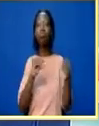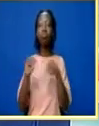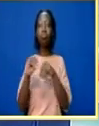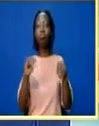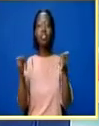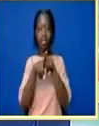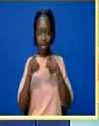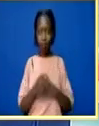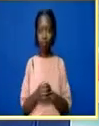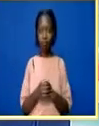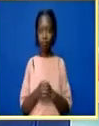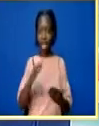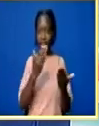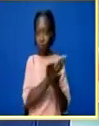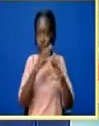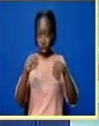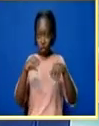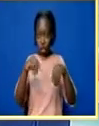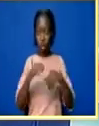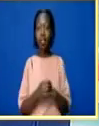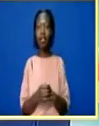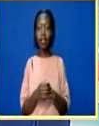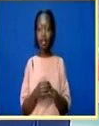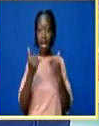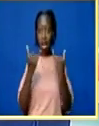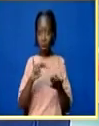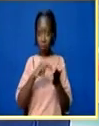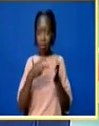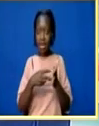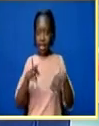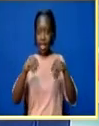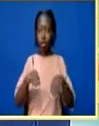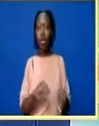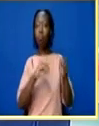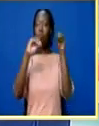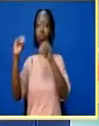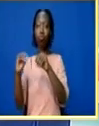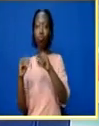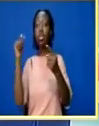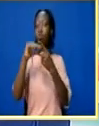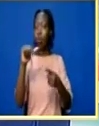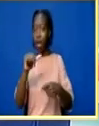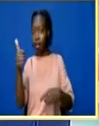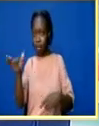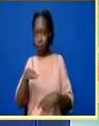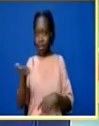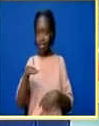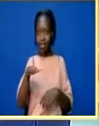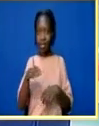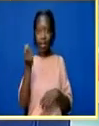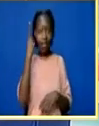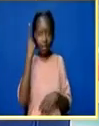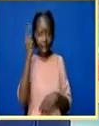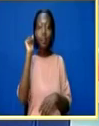erosion. That is erosion. That is. The soil okay, is being okay. moved from point one. To point B. To point B. Okay. You good? Yes. You're getting the hang of what